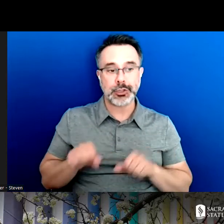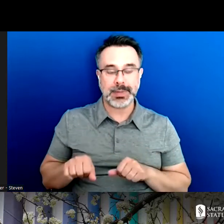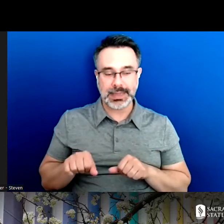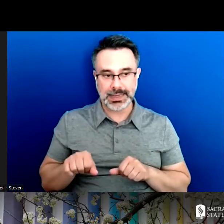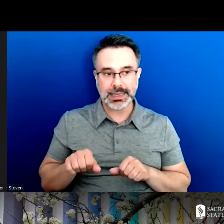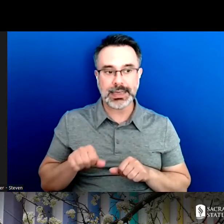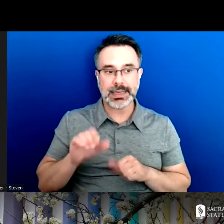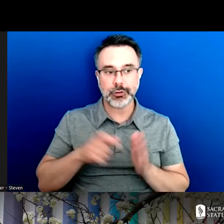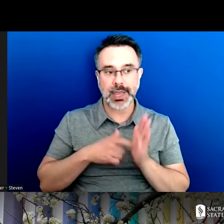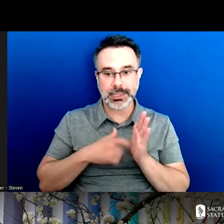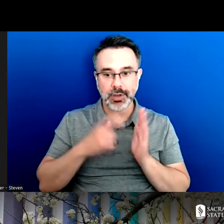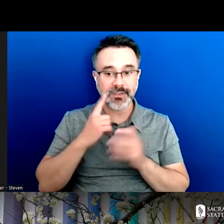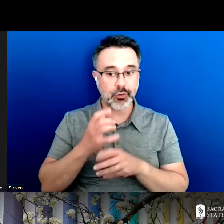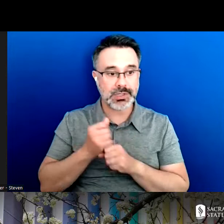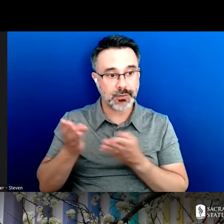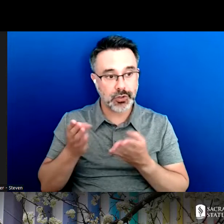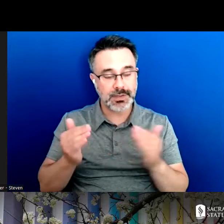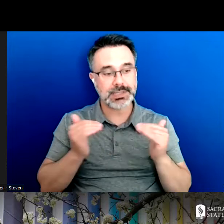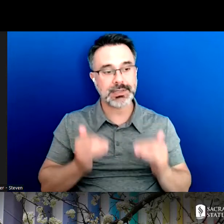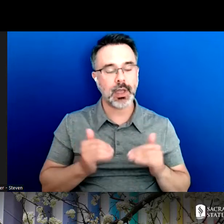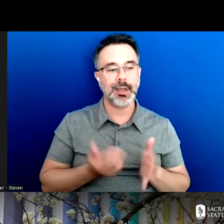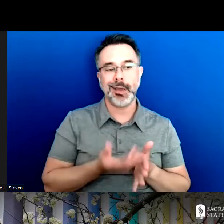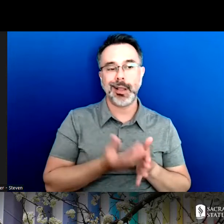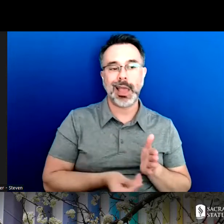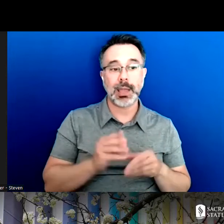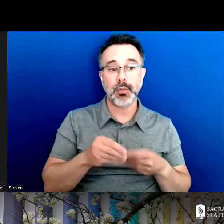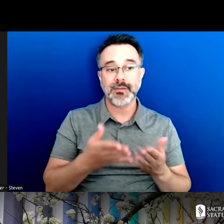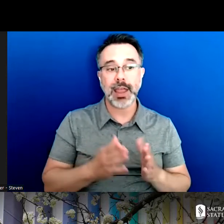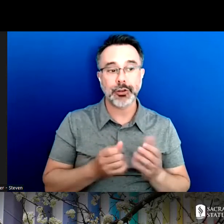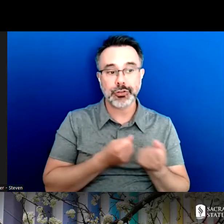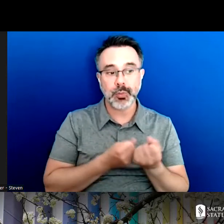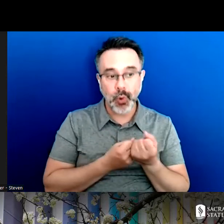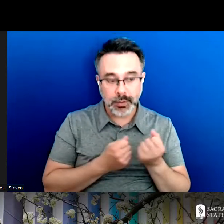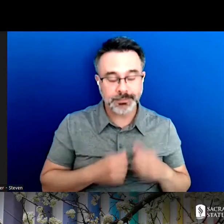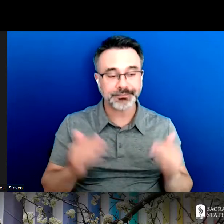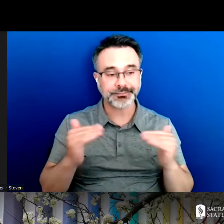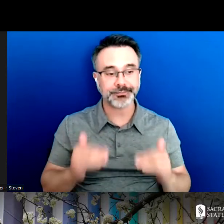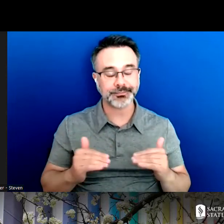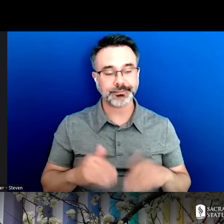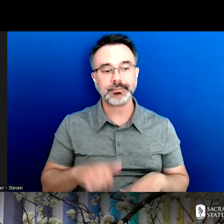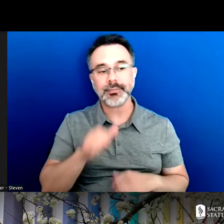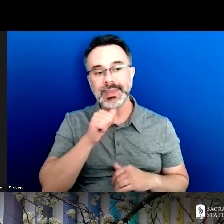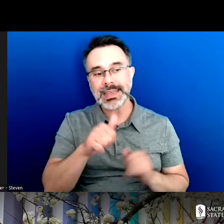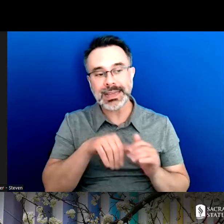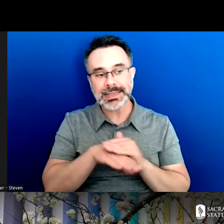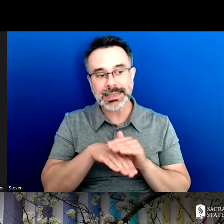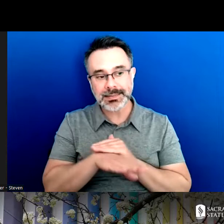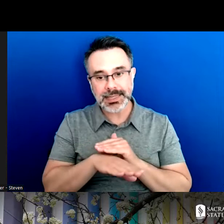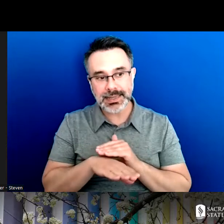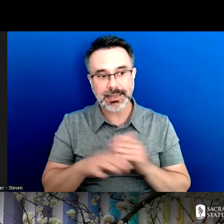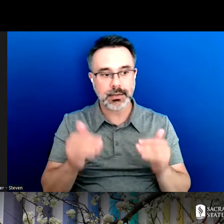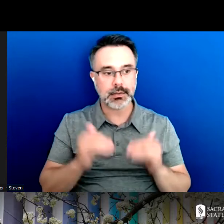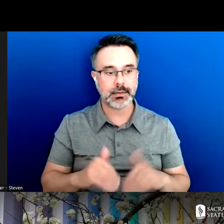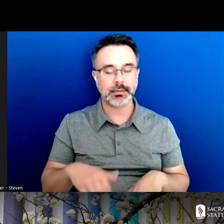eligibility criteria for receiving services, a lack of provider support, inaccessibility, being